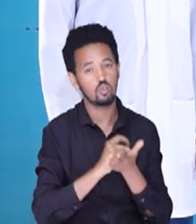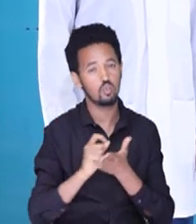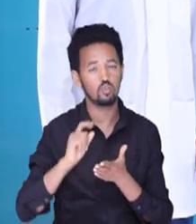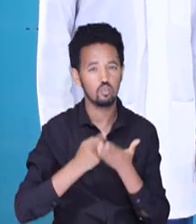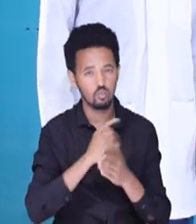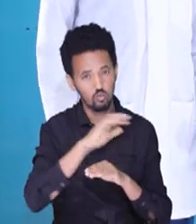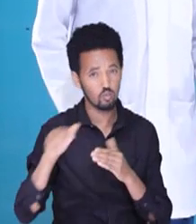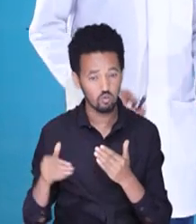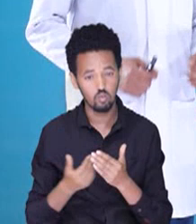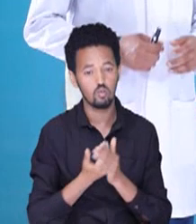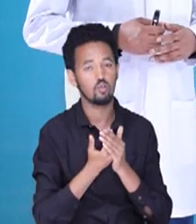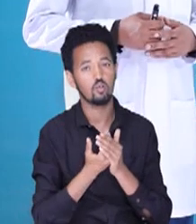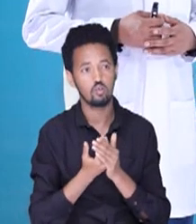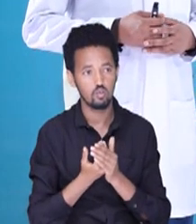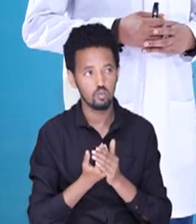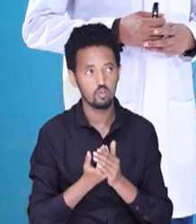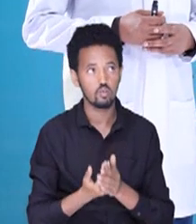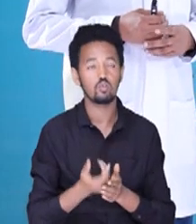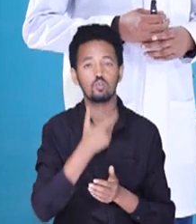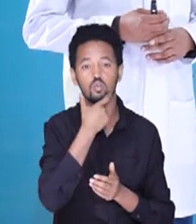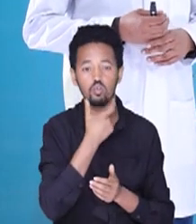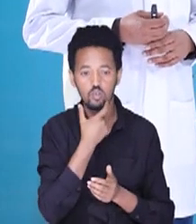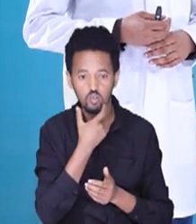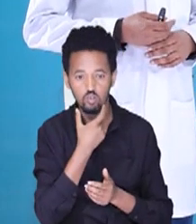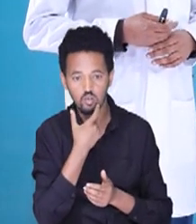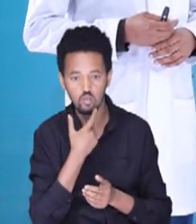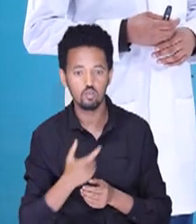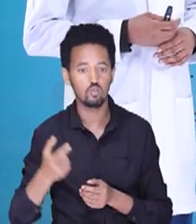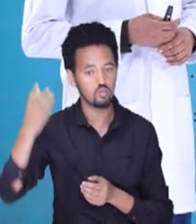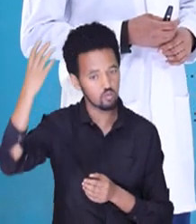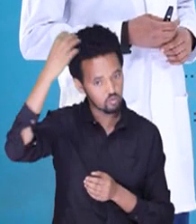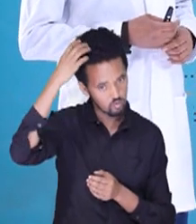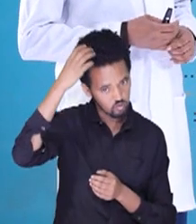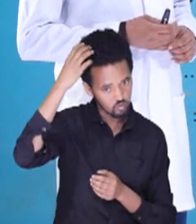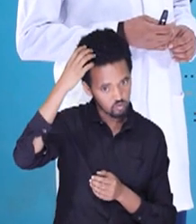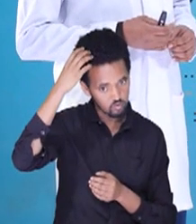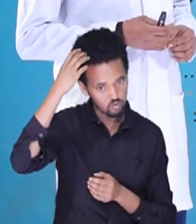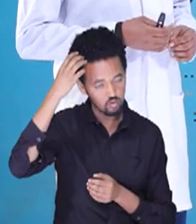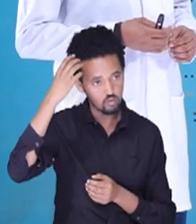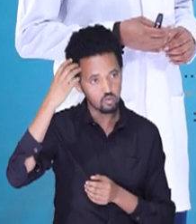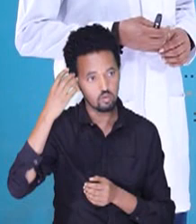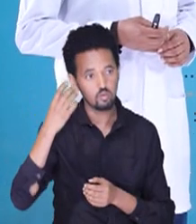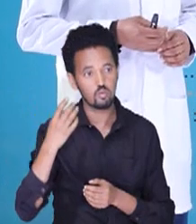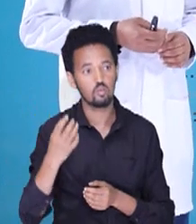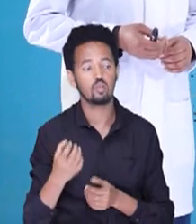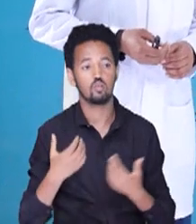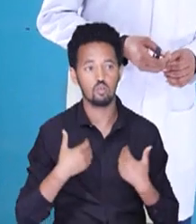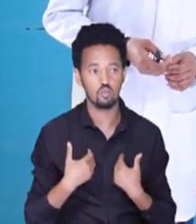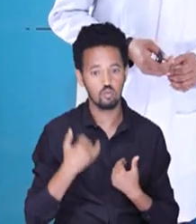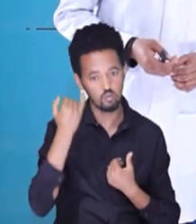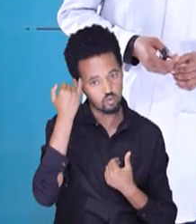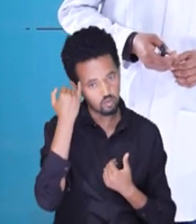this all about the English Revolution, the next, the